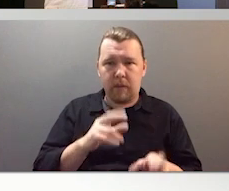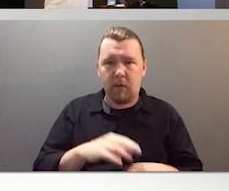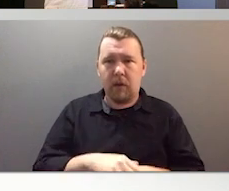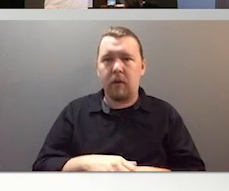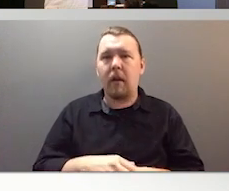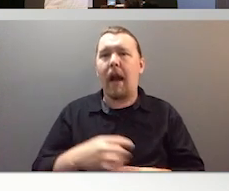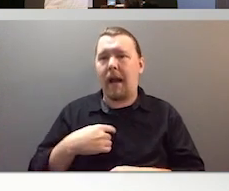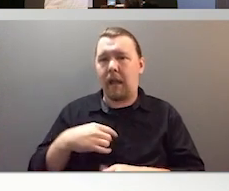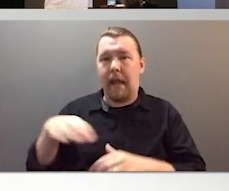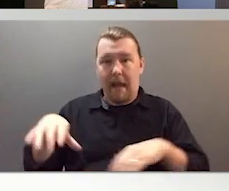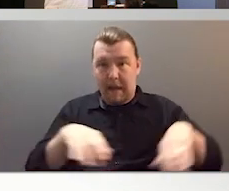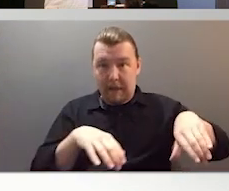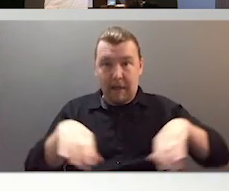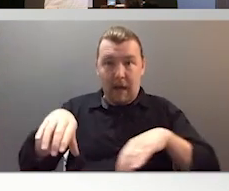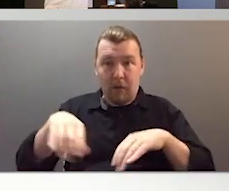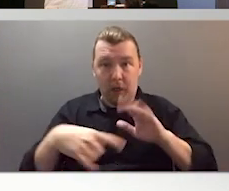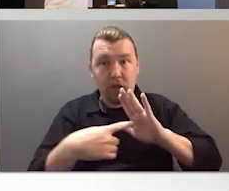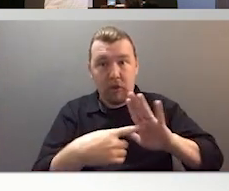through what I wanted him to do.